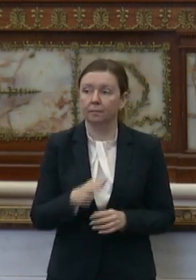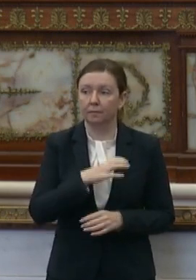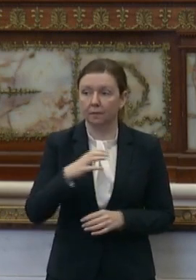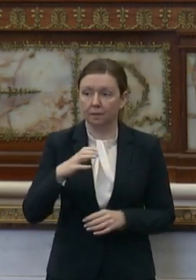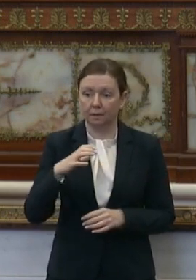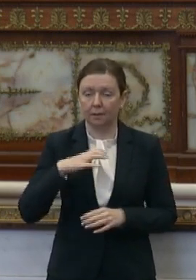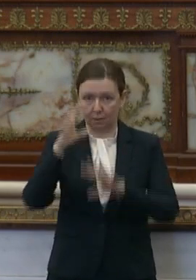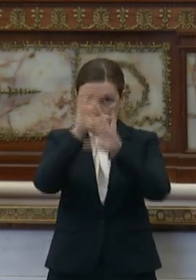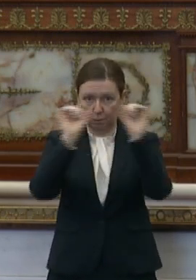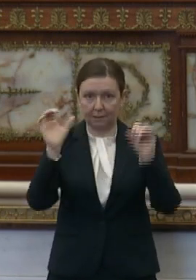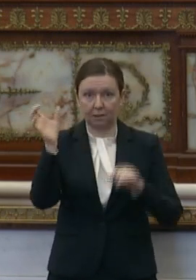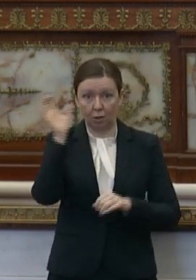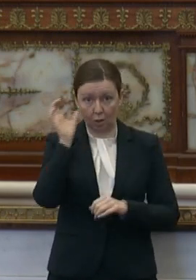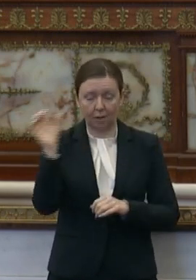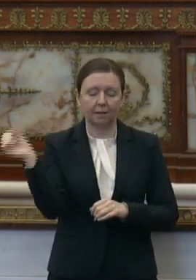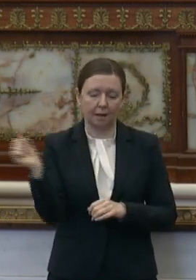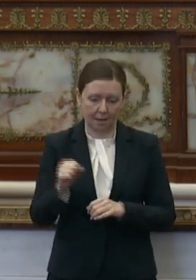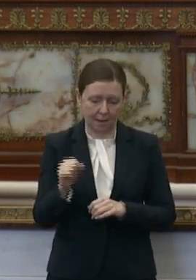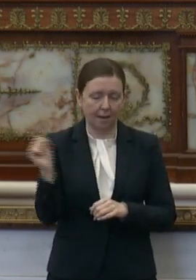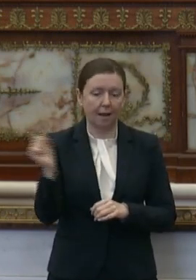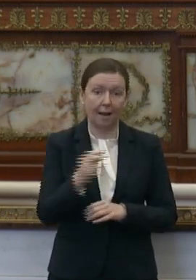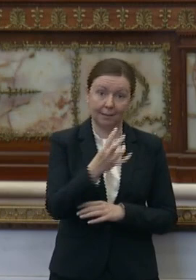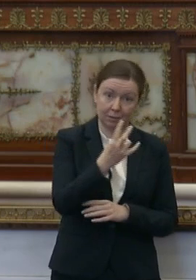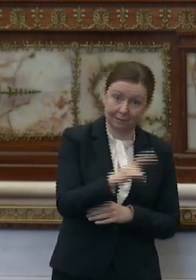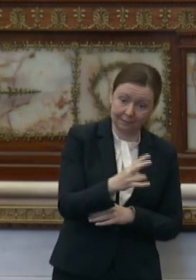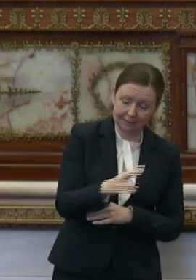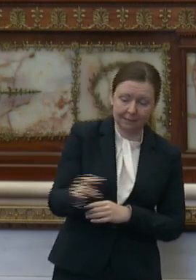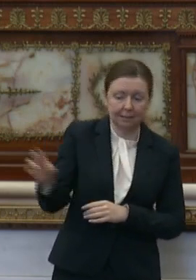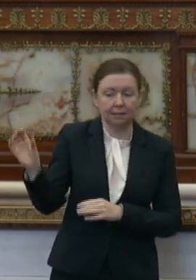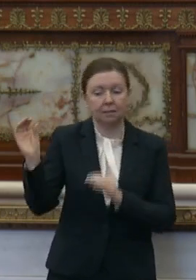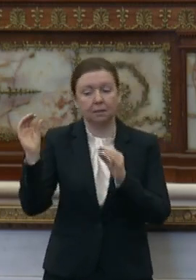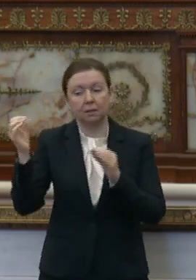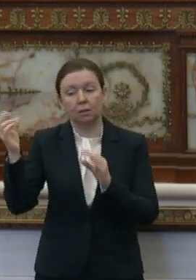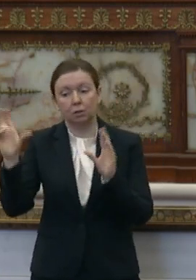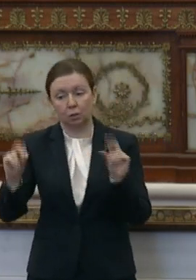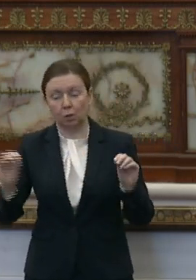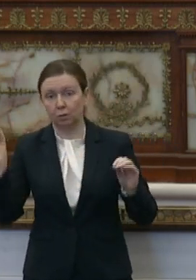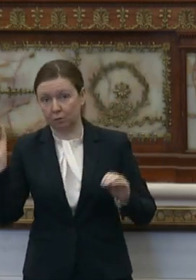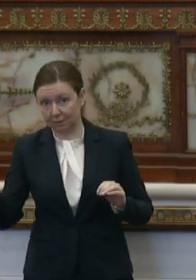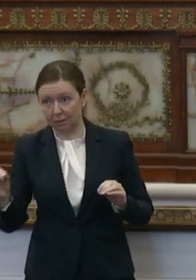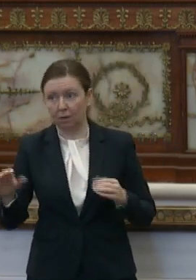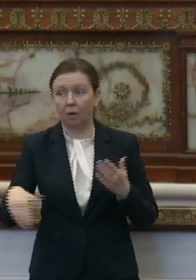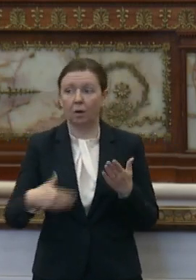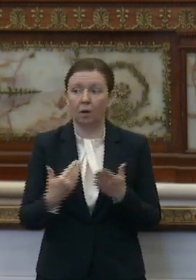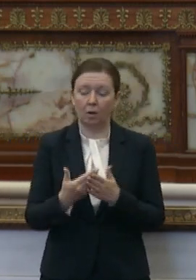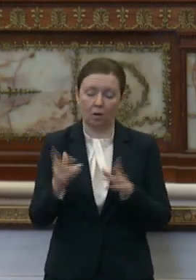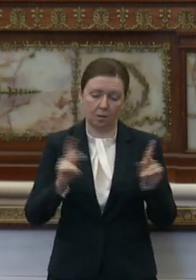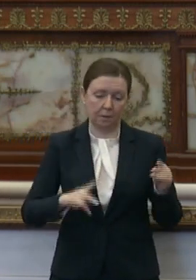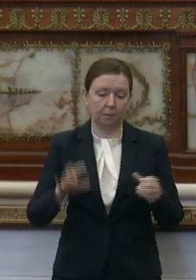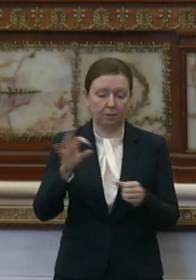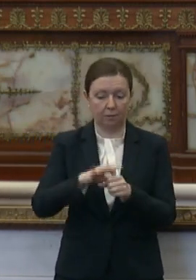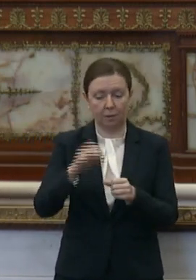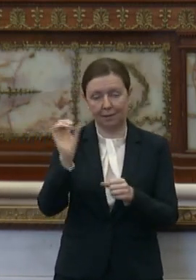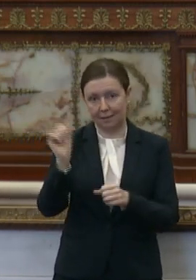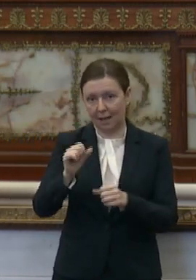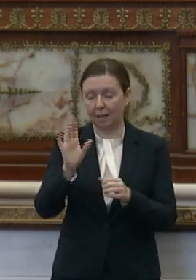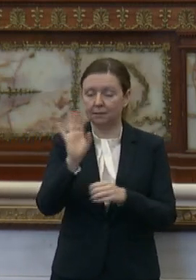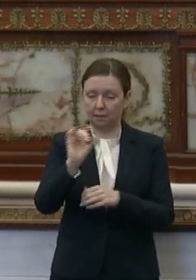Council President Clark? Aye. The ayes are 17. Nays are zero. Majority of all members having voted in affirmative, the bill